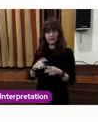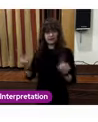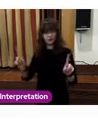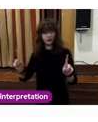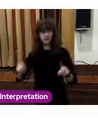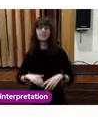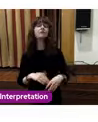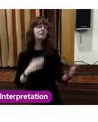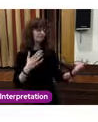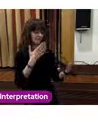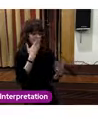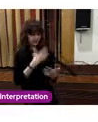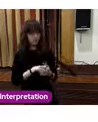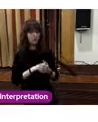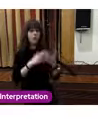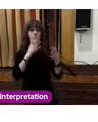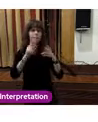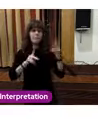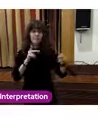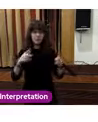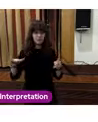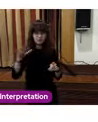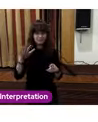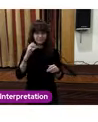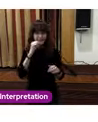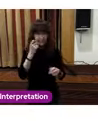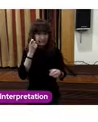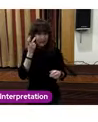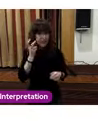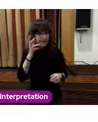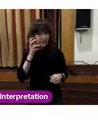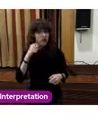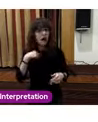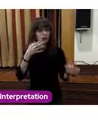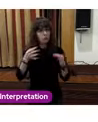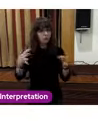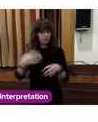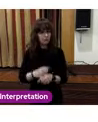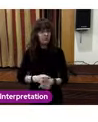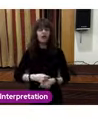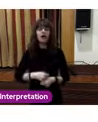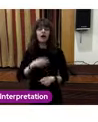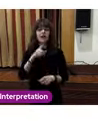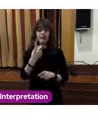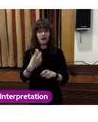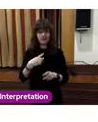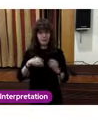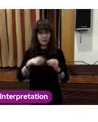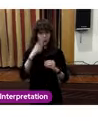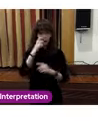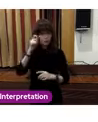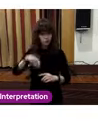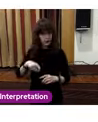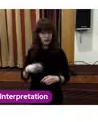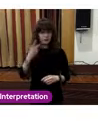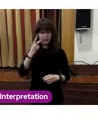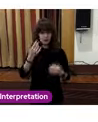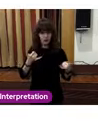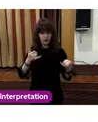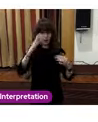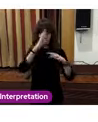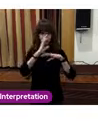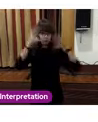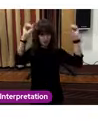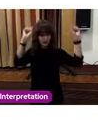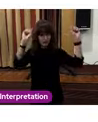hear, the question was with respect to Ukraine, and the question was, given how the prison has handled things up to